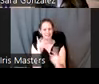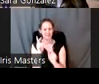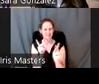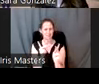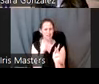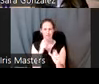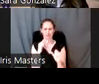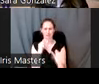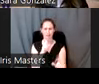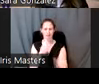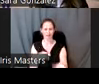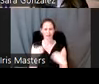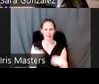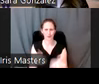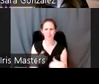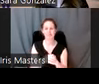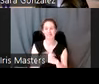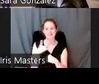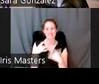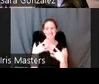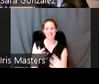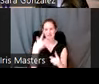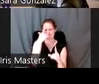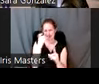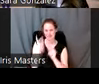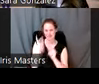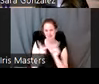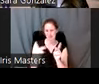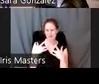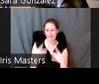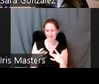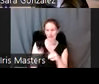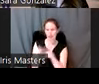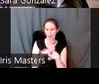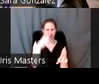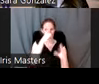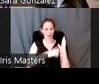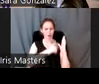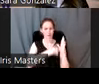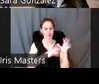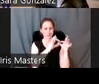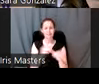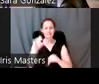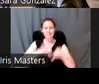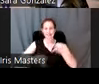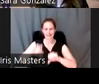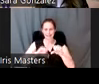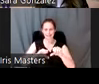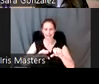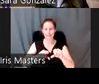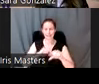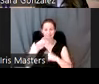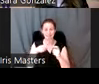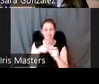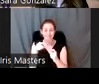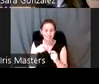this, people have very strong reactions. And this is often because people typically also think of archaeology as a science.